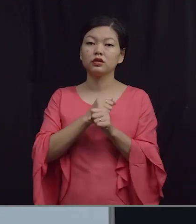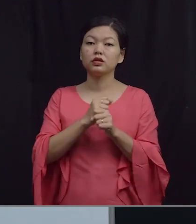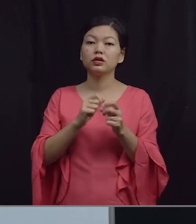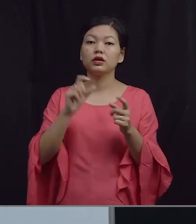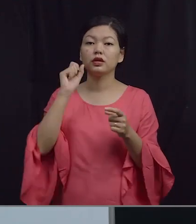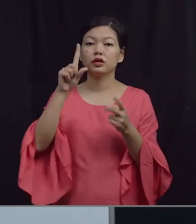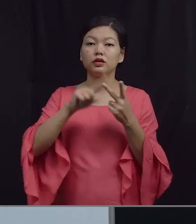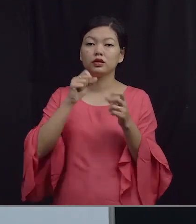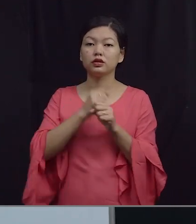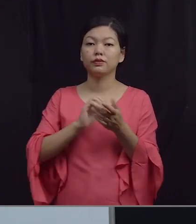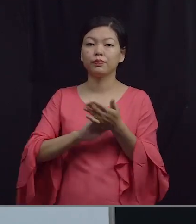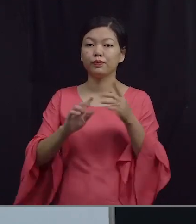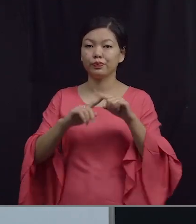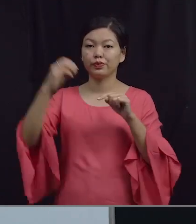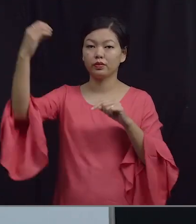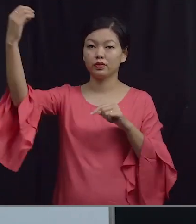falling